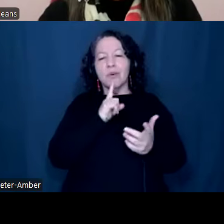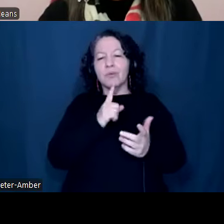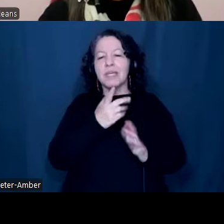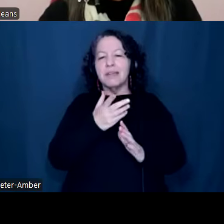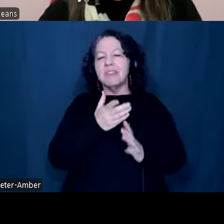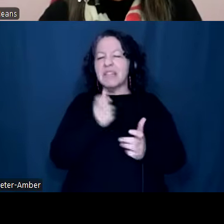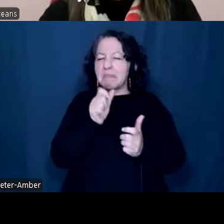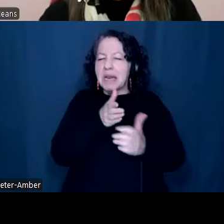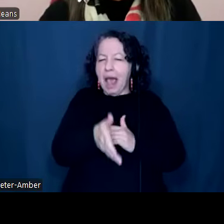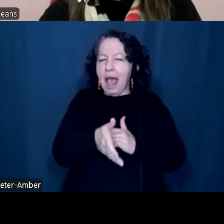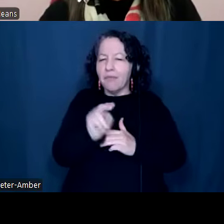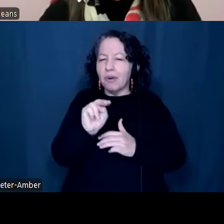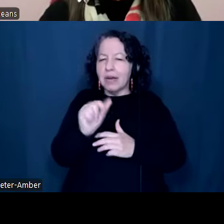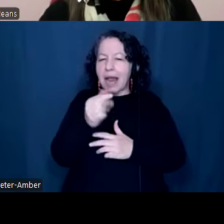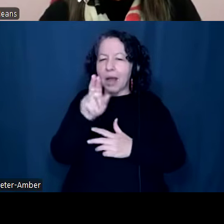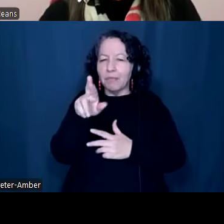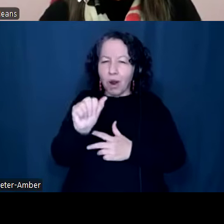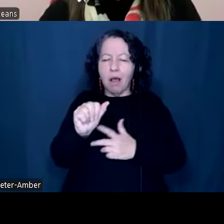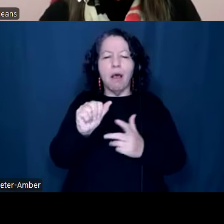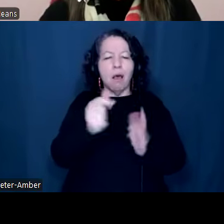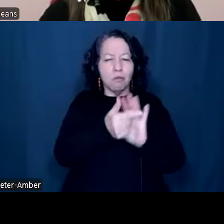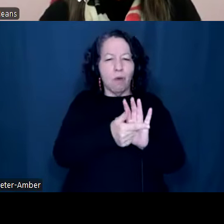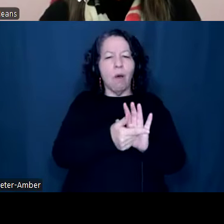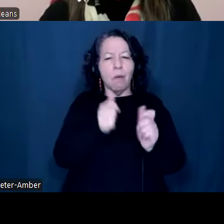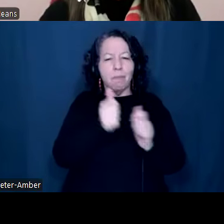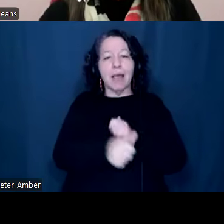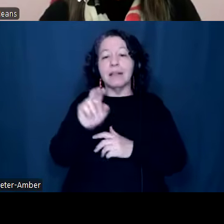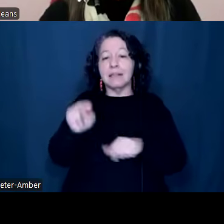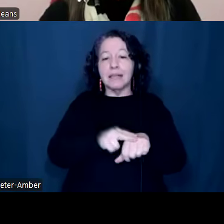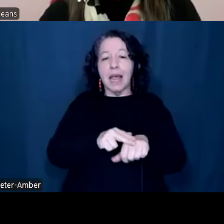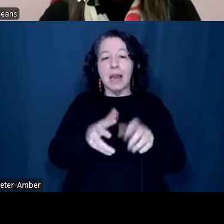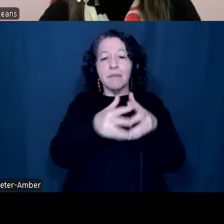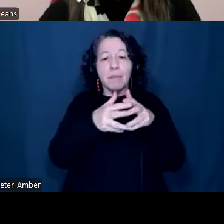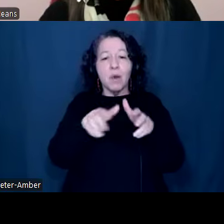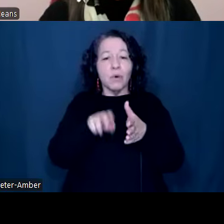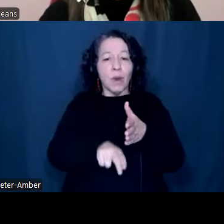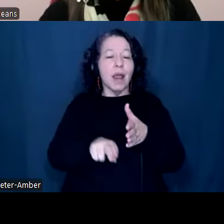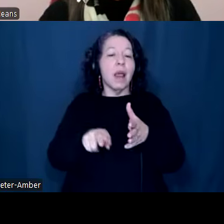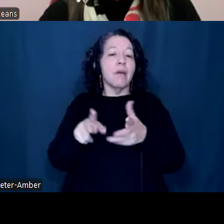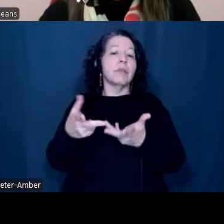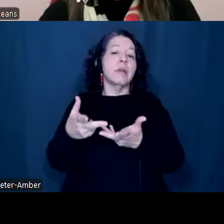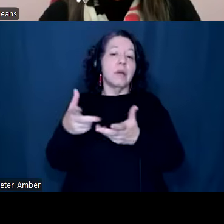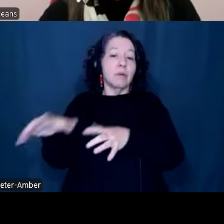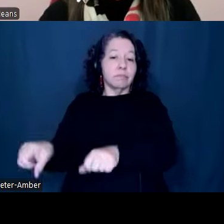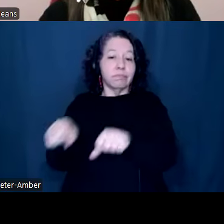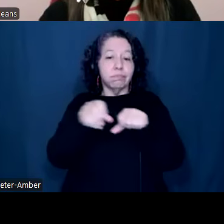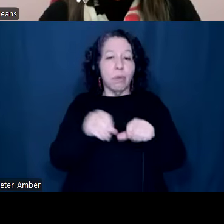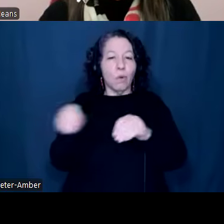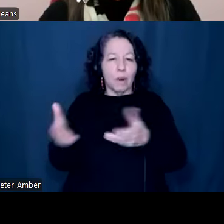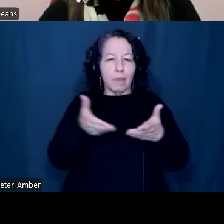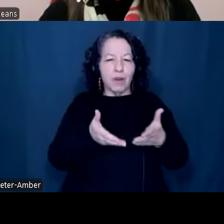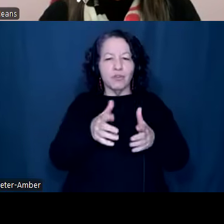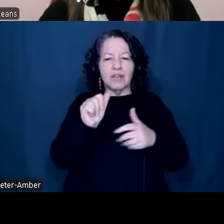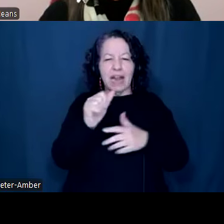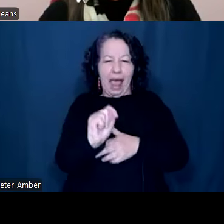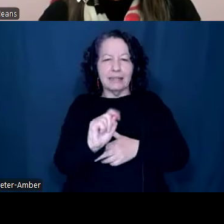1990, the Native American Graves Protection and Repatriation Act. At that time, I would say that this law